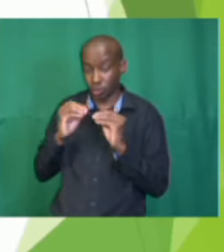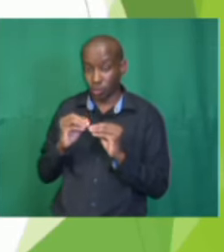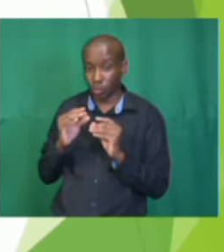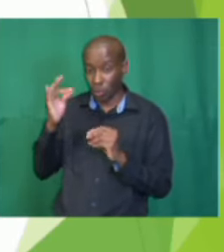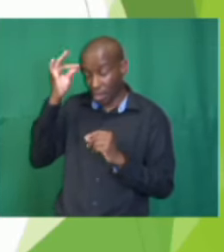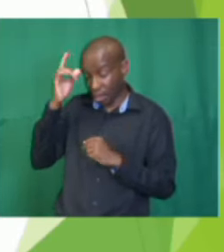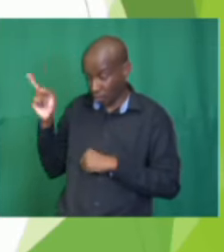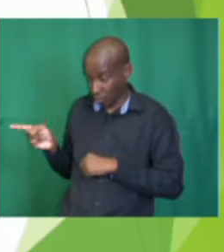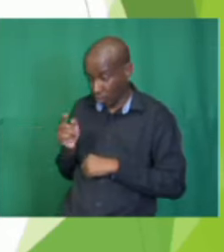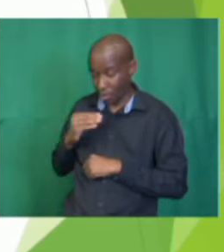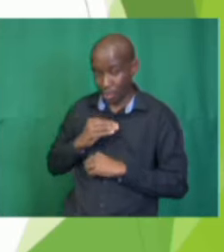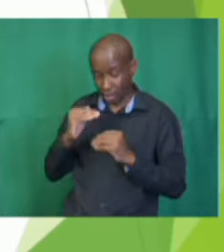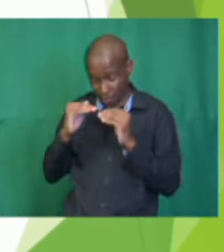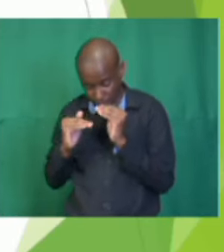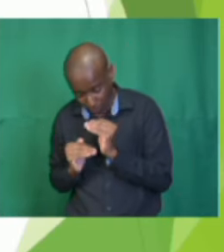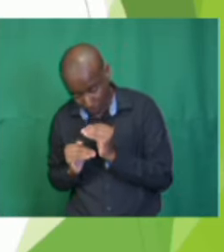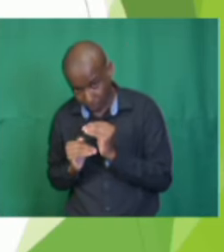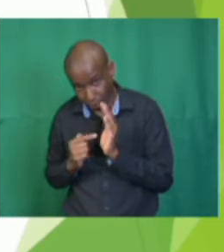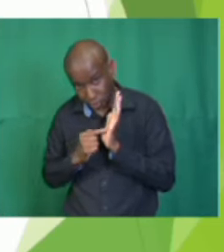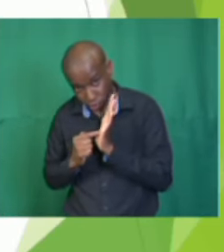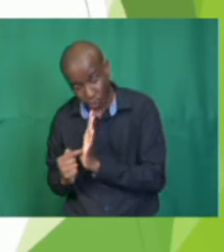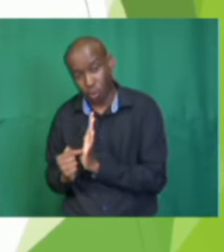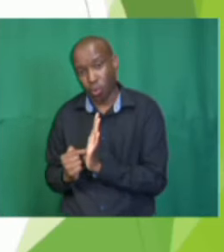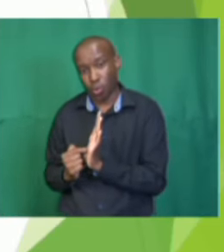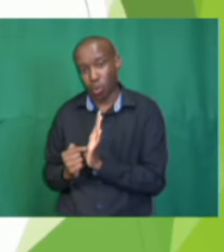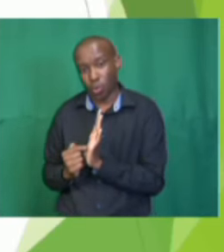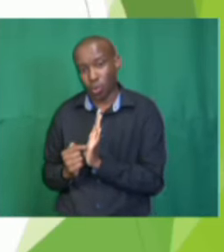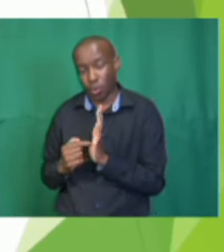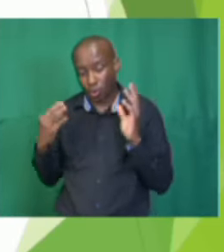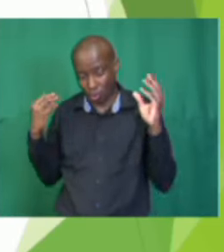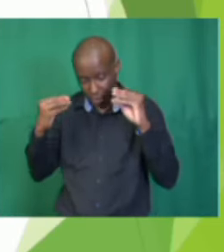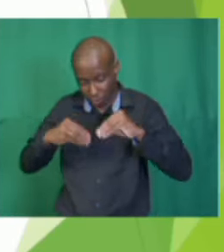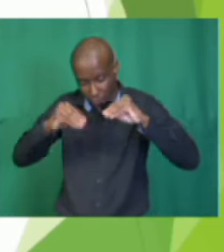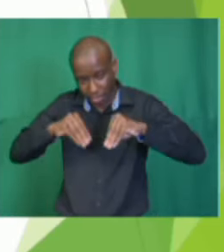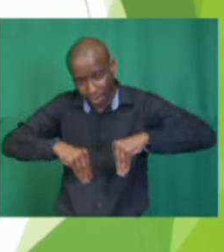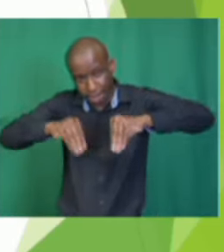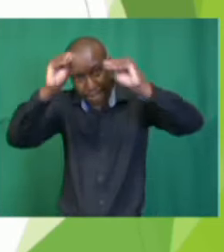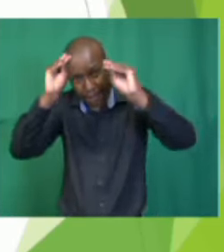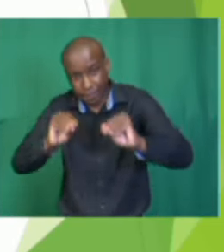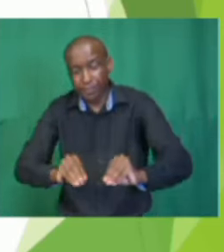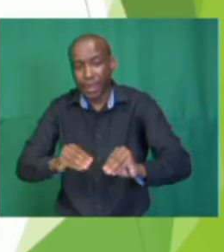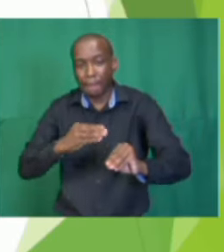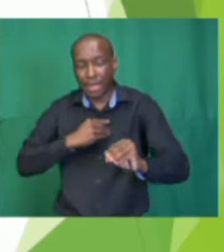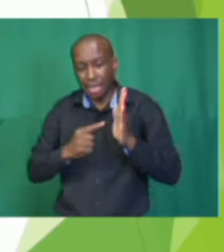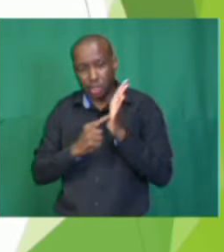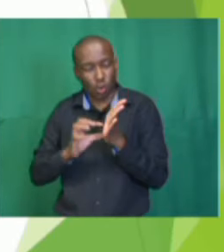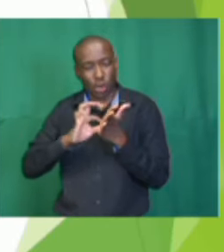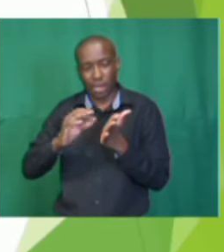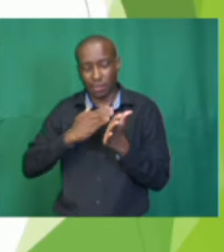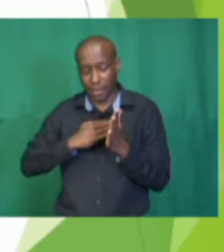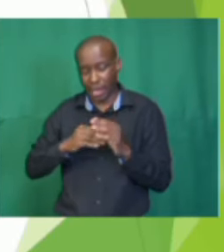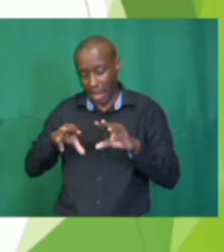show submission to their king. They will spread their garments to show that they submit to